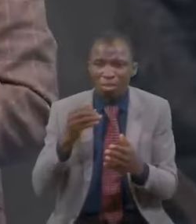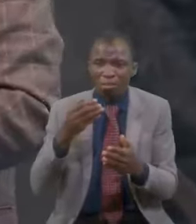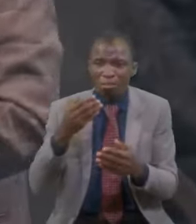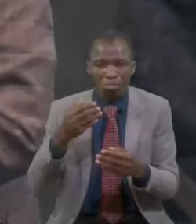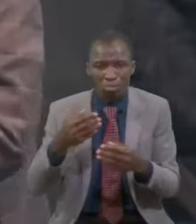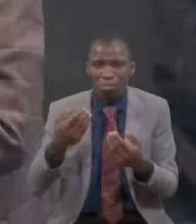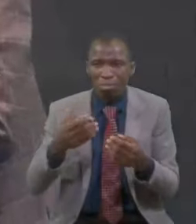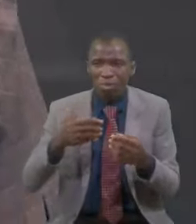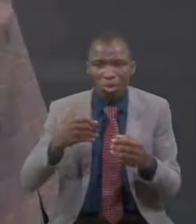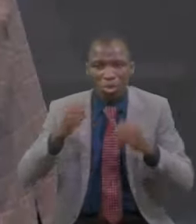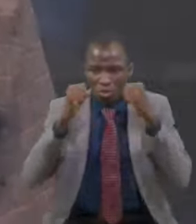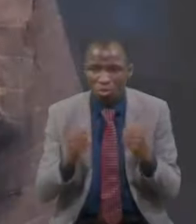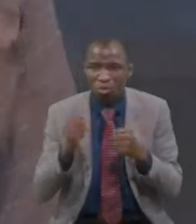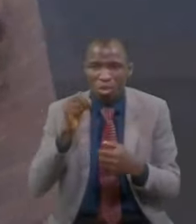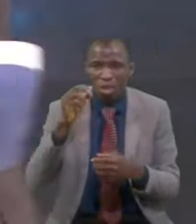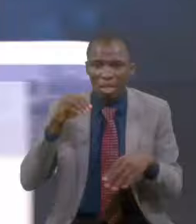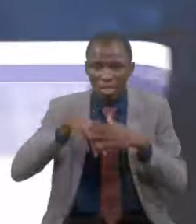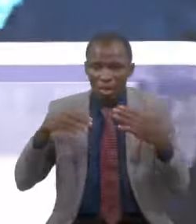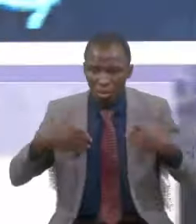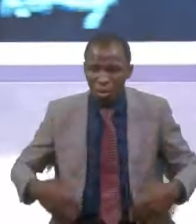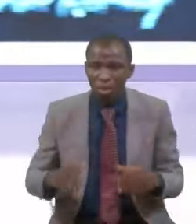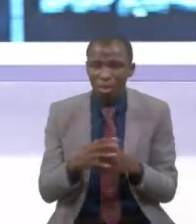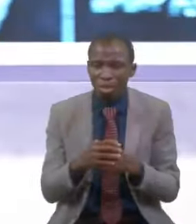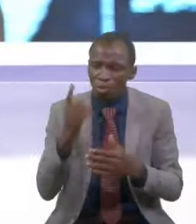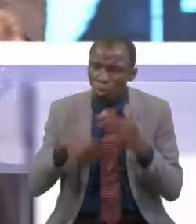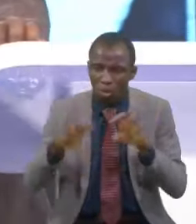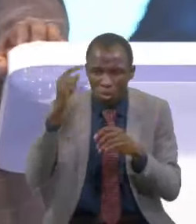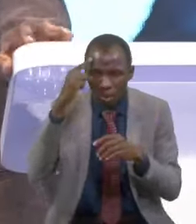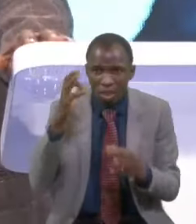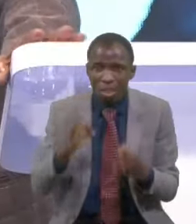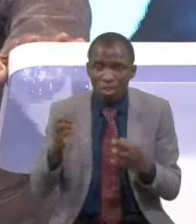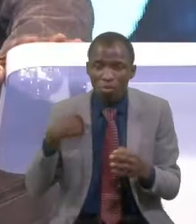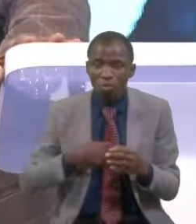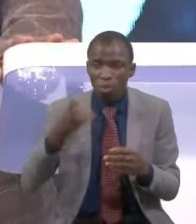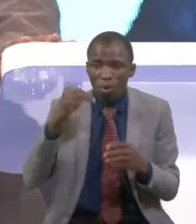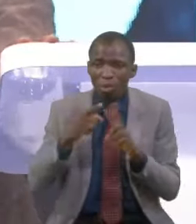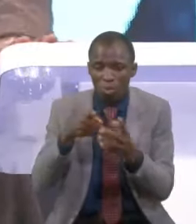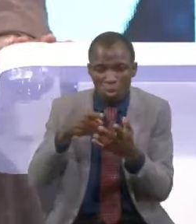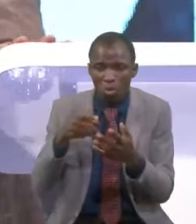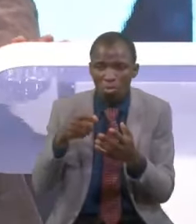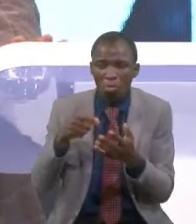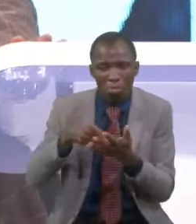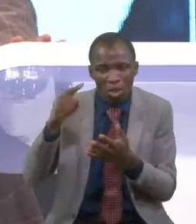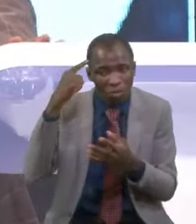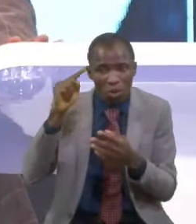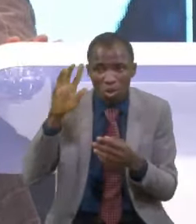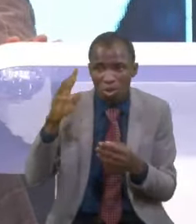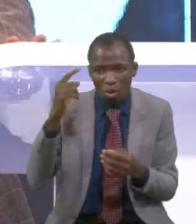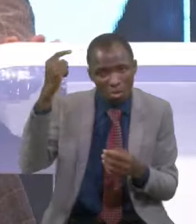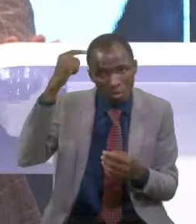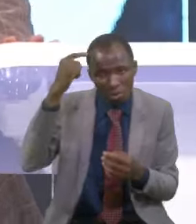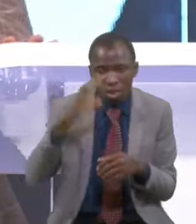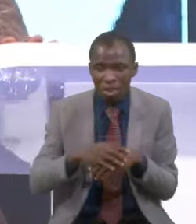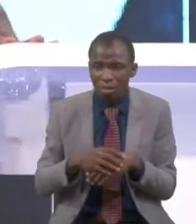to pay for that, what do you think? If you were to pay for your brain, trillions of cells in the